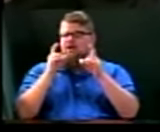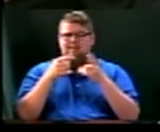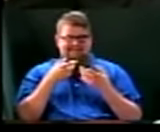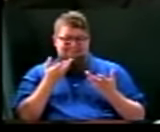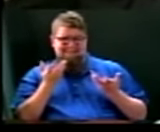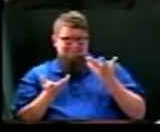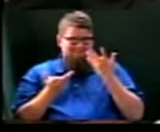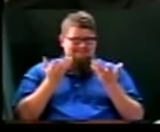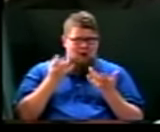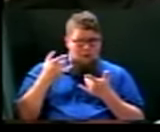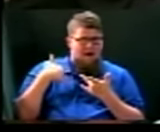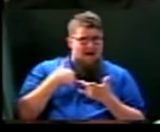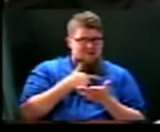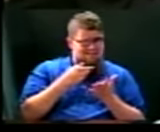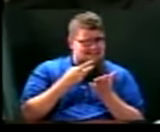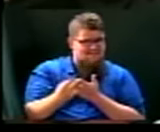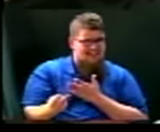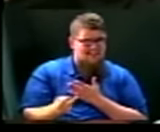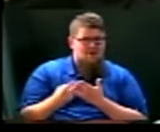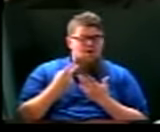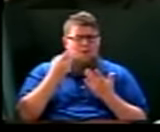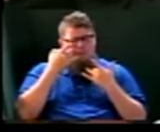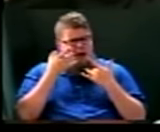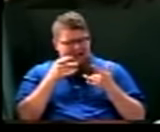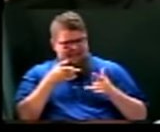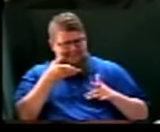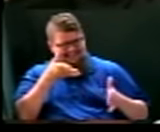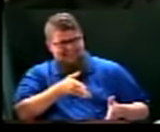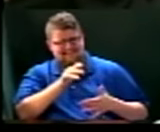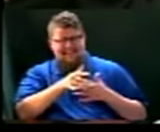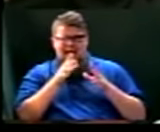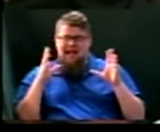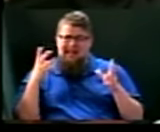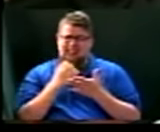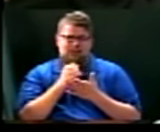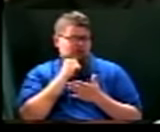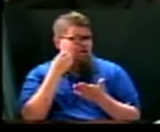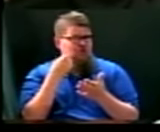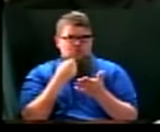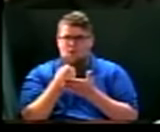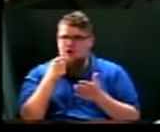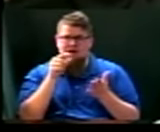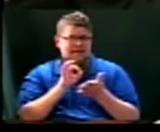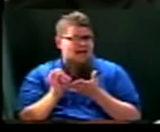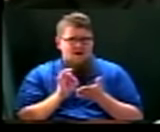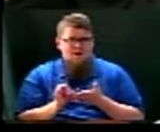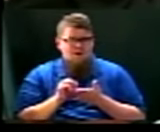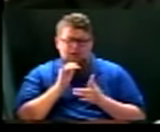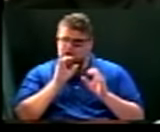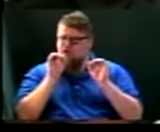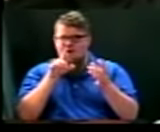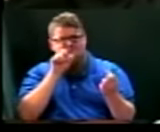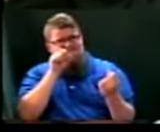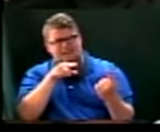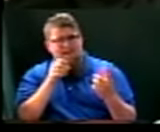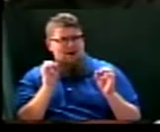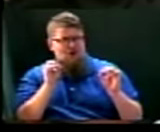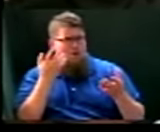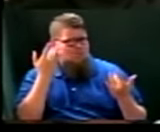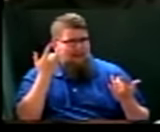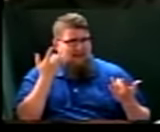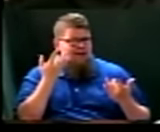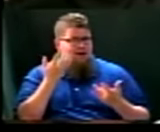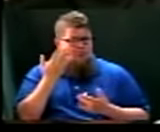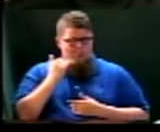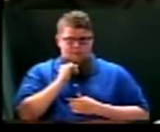fail. Why would they leave a portfolio collection unscored with no feedback? Why would they